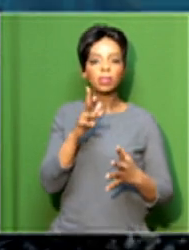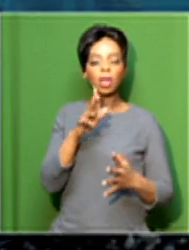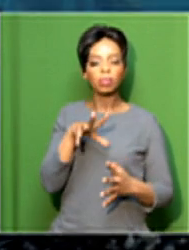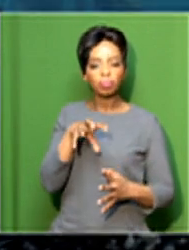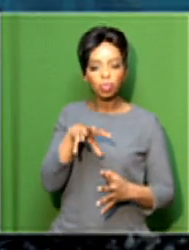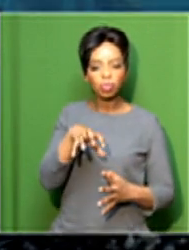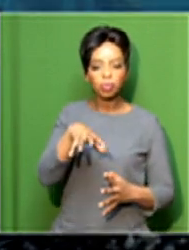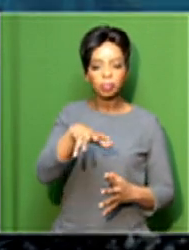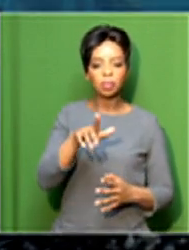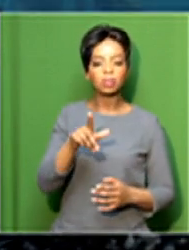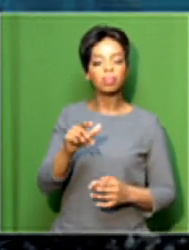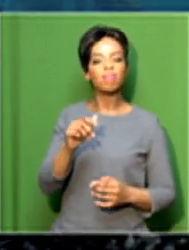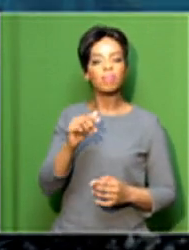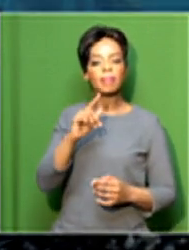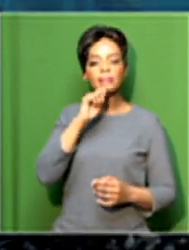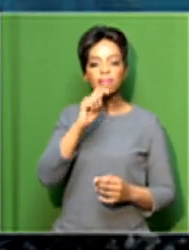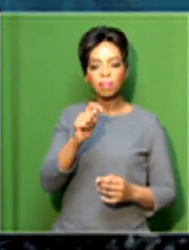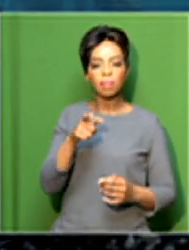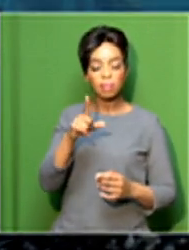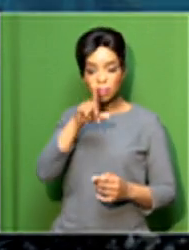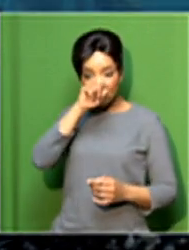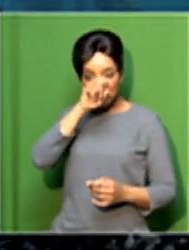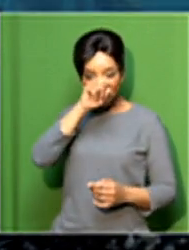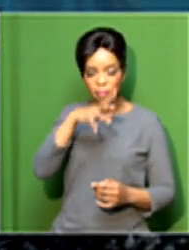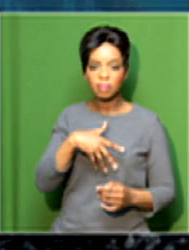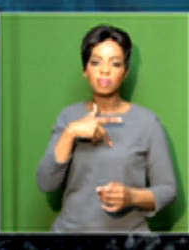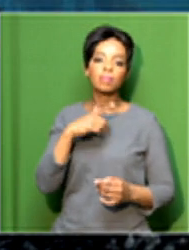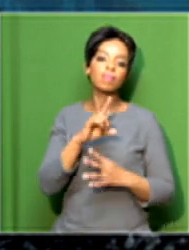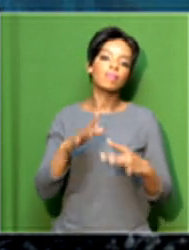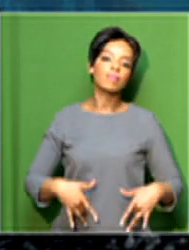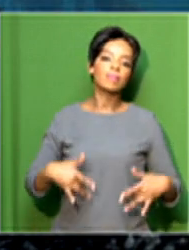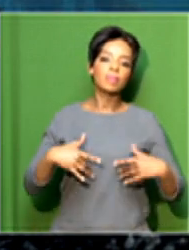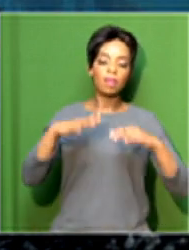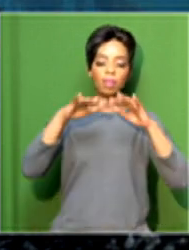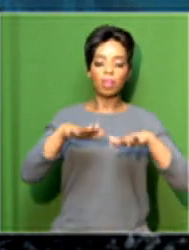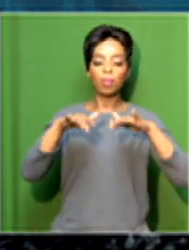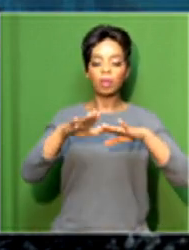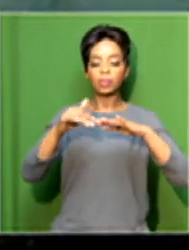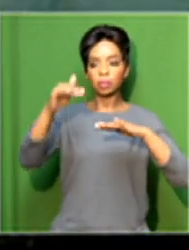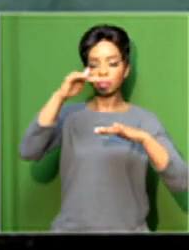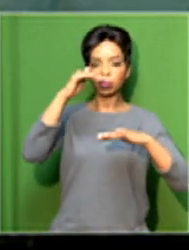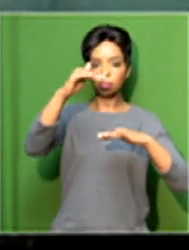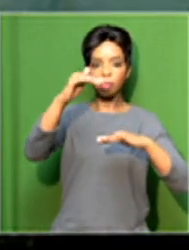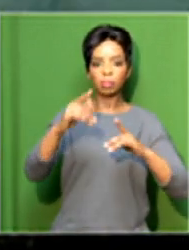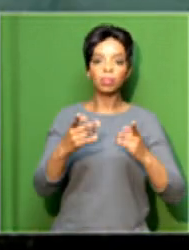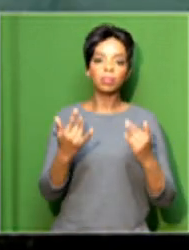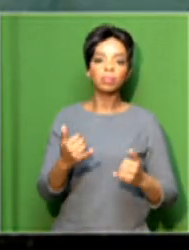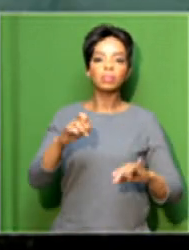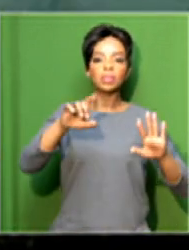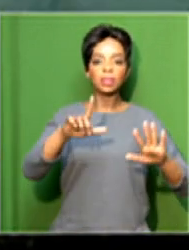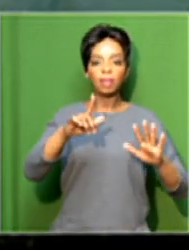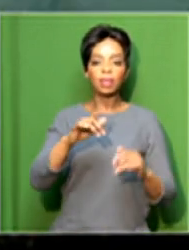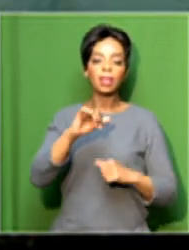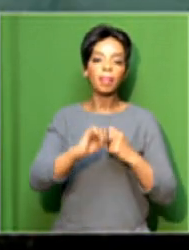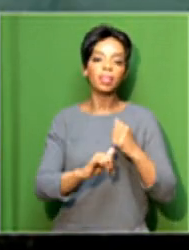in an effort to show the delicate ecosystem that lies beneath the waves. Premiering on the 7th of September, this project is